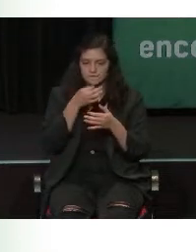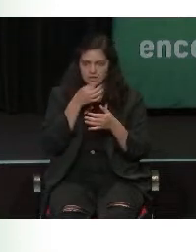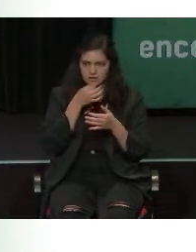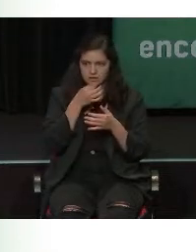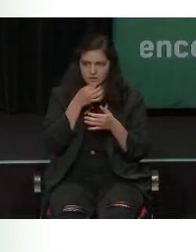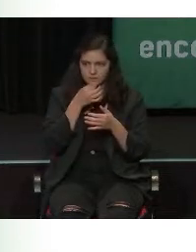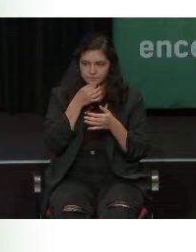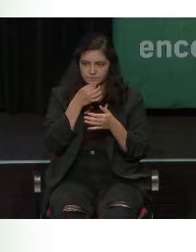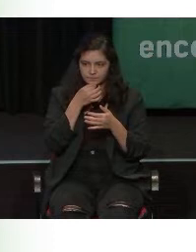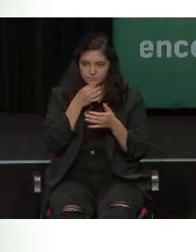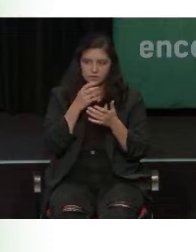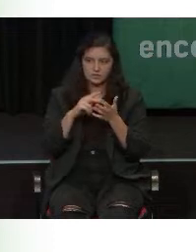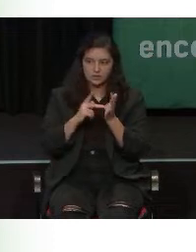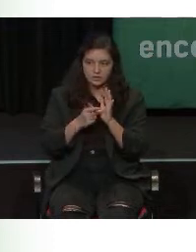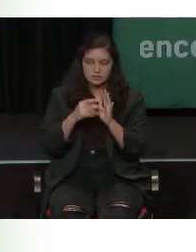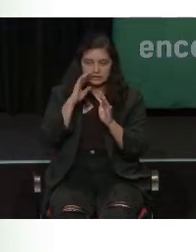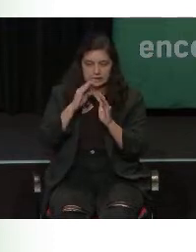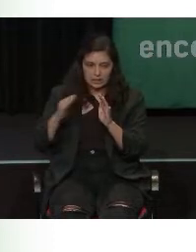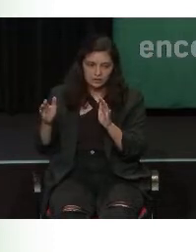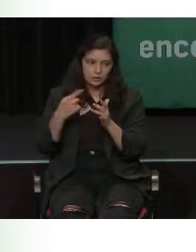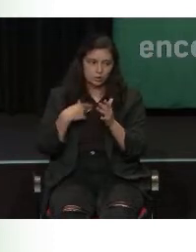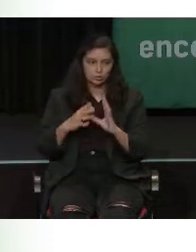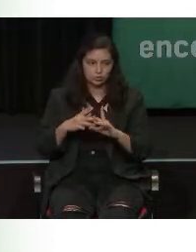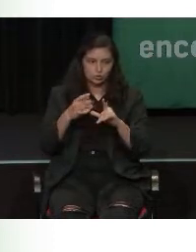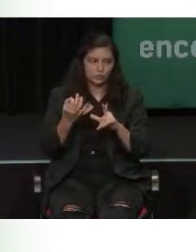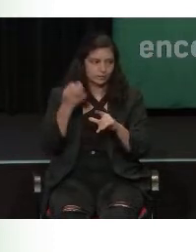talking about the technology cytosine which I've developed.